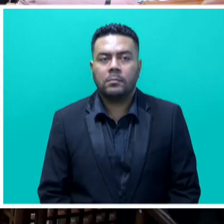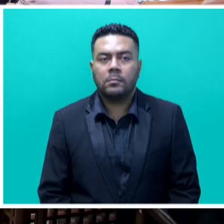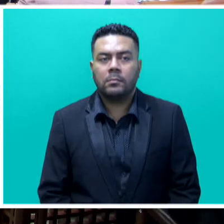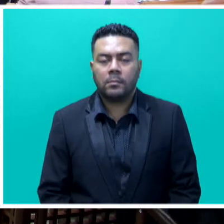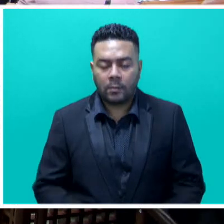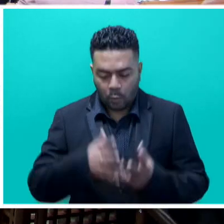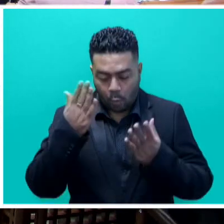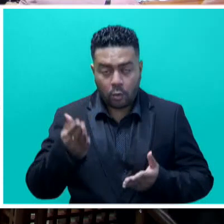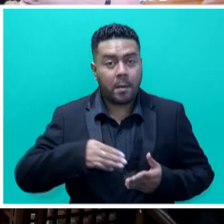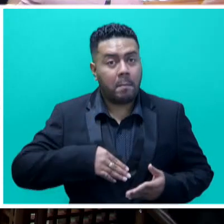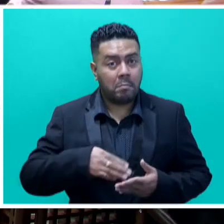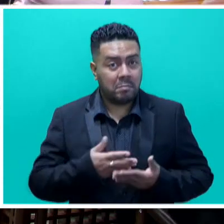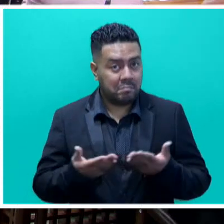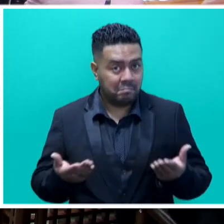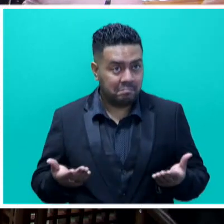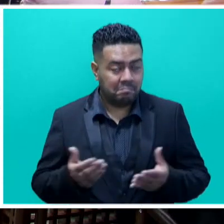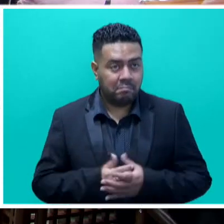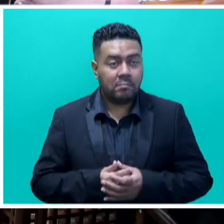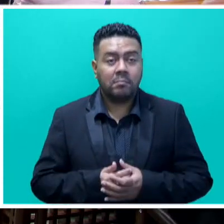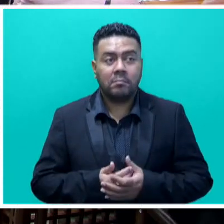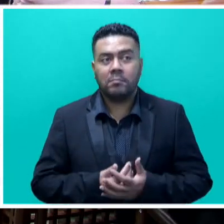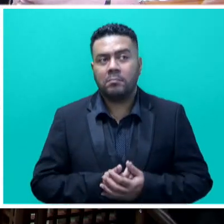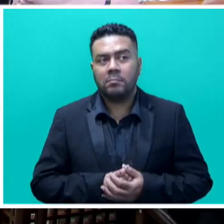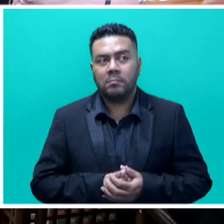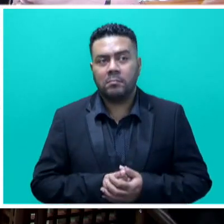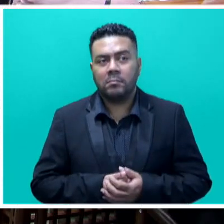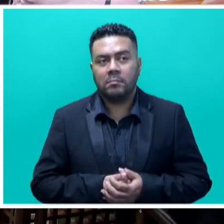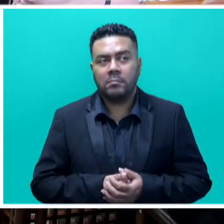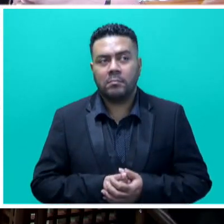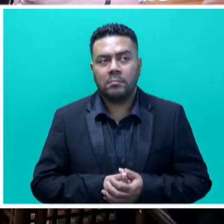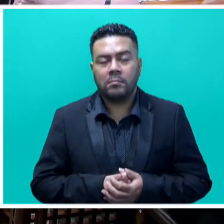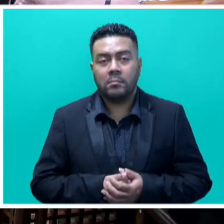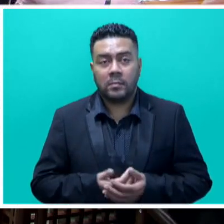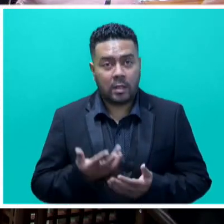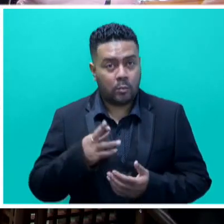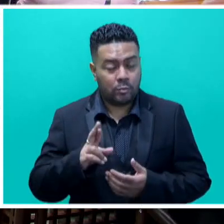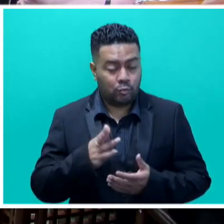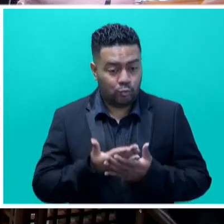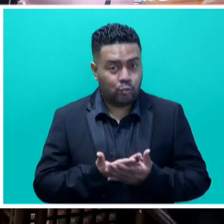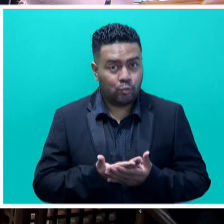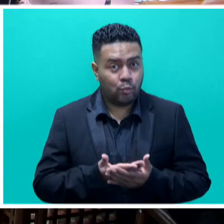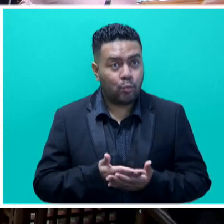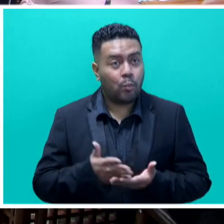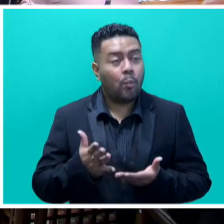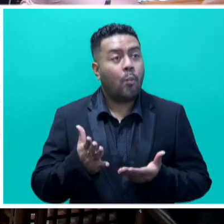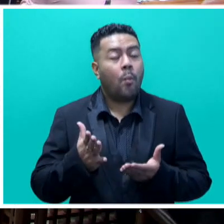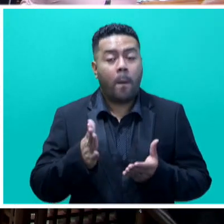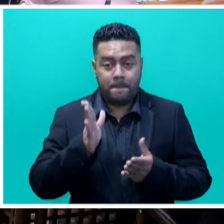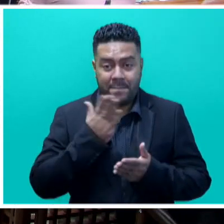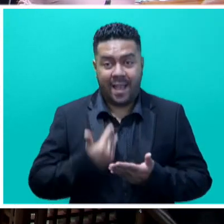Honorable members, at this juncture, I wish to convey on behalf of